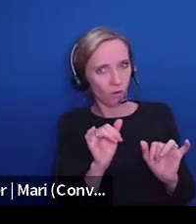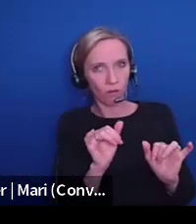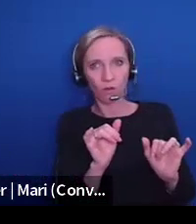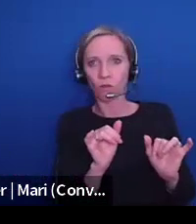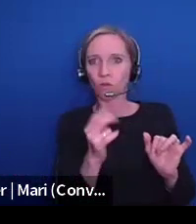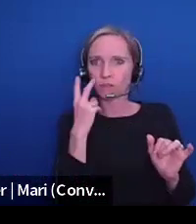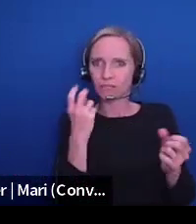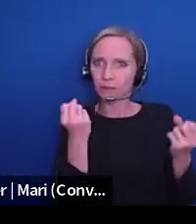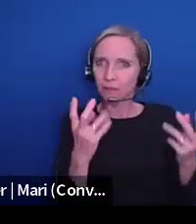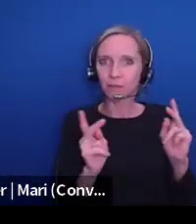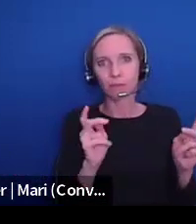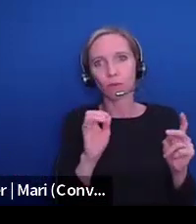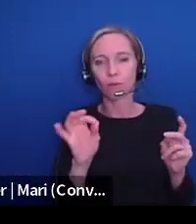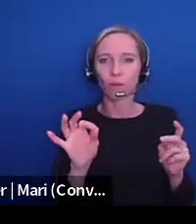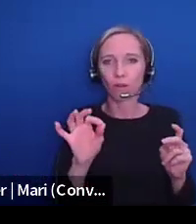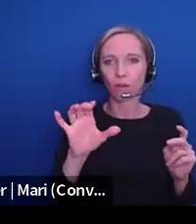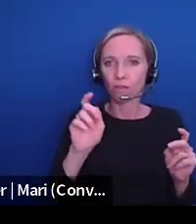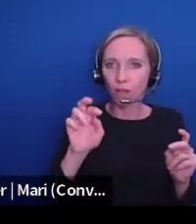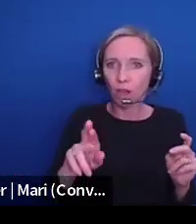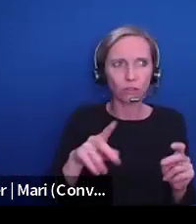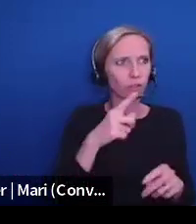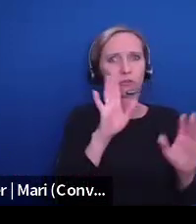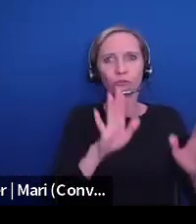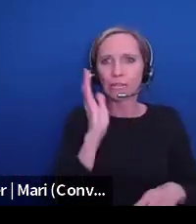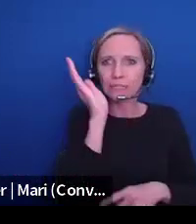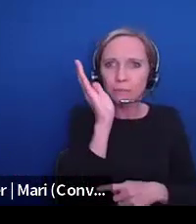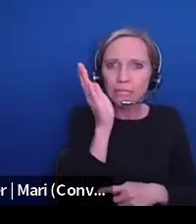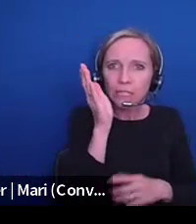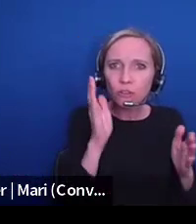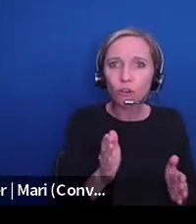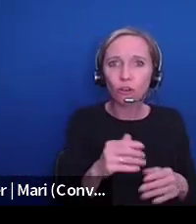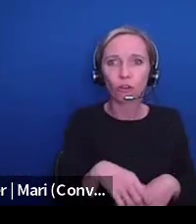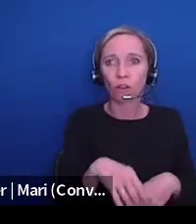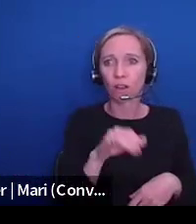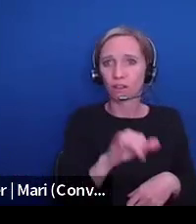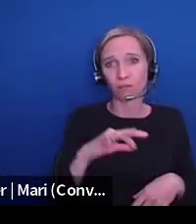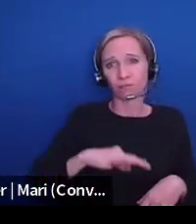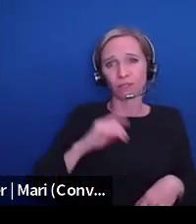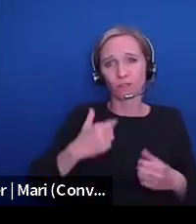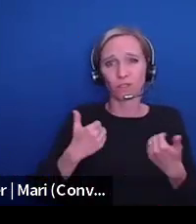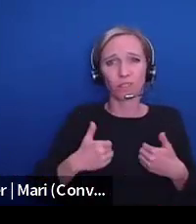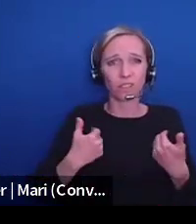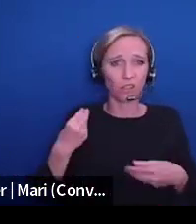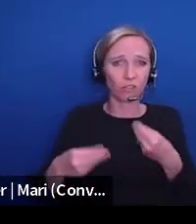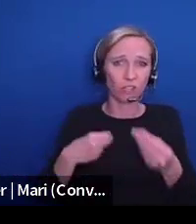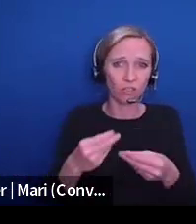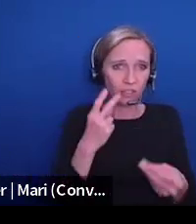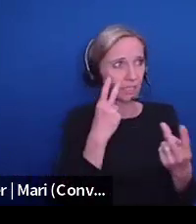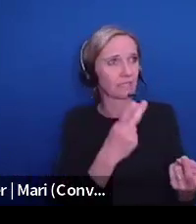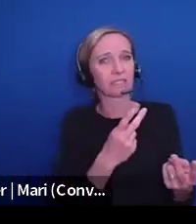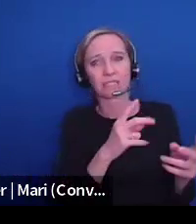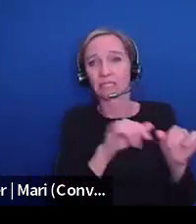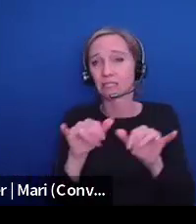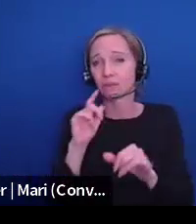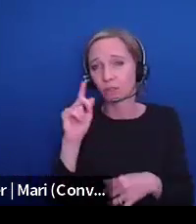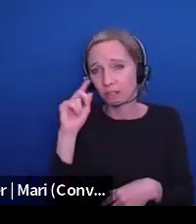people of color who are like great speakers, and like that is really cool for the younger generations. And just to see that same thing for the